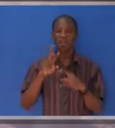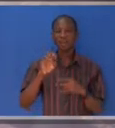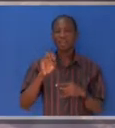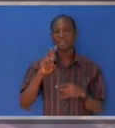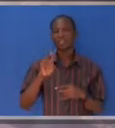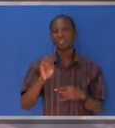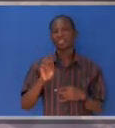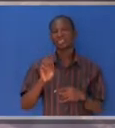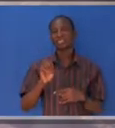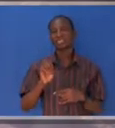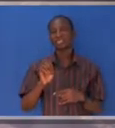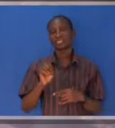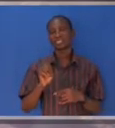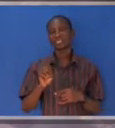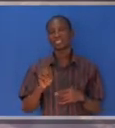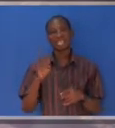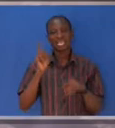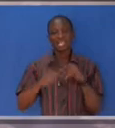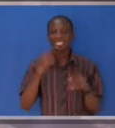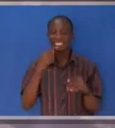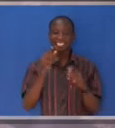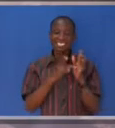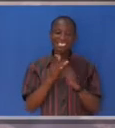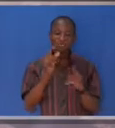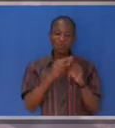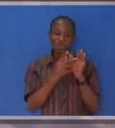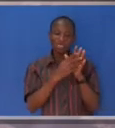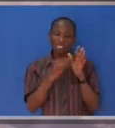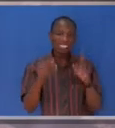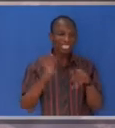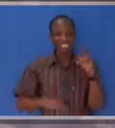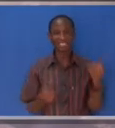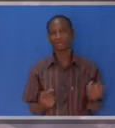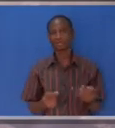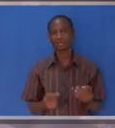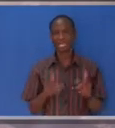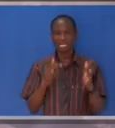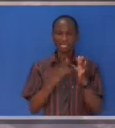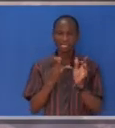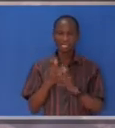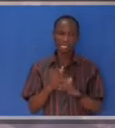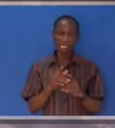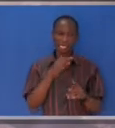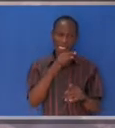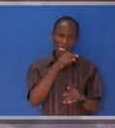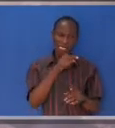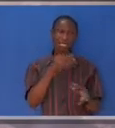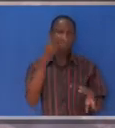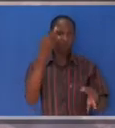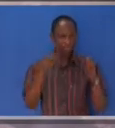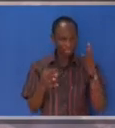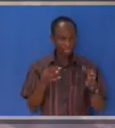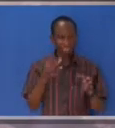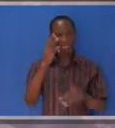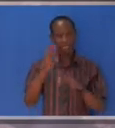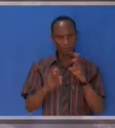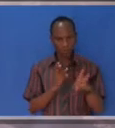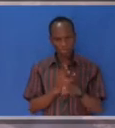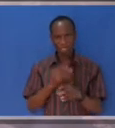hwan hwan no obetumi aka de Jesus akan Jesus ono ene obebe bebu aten